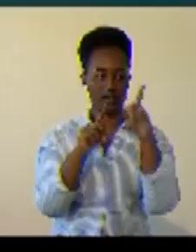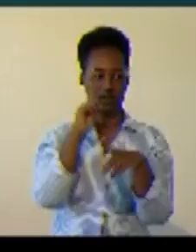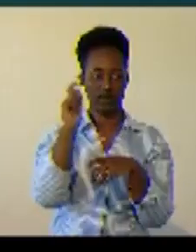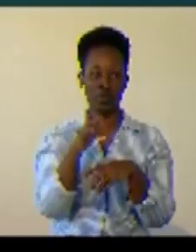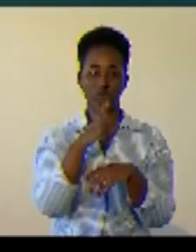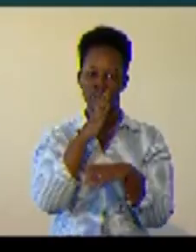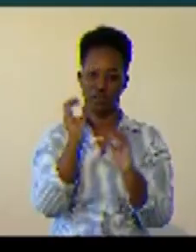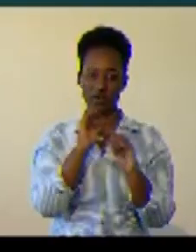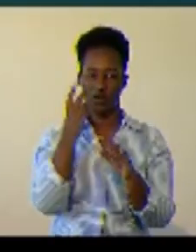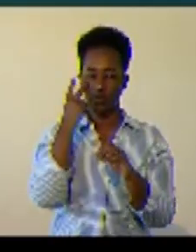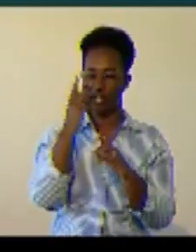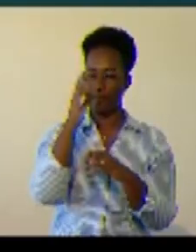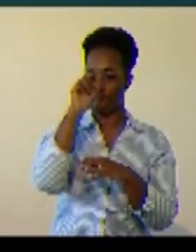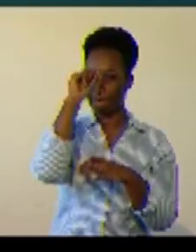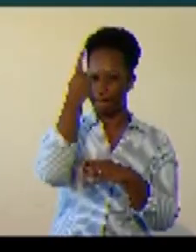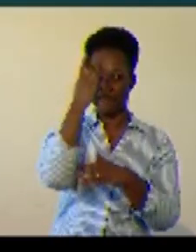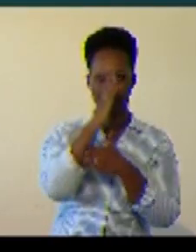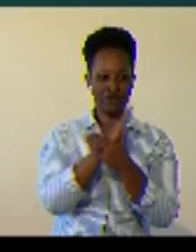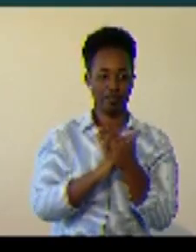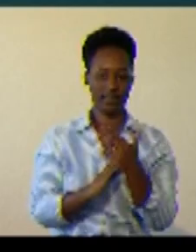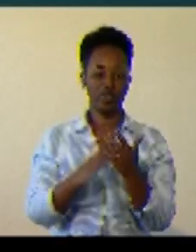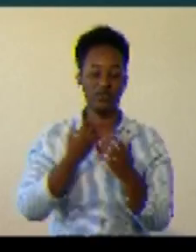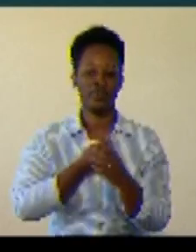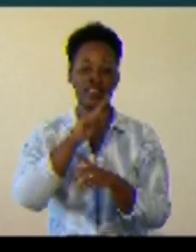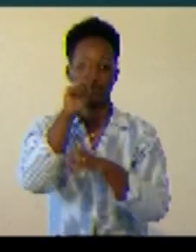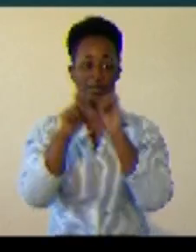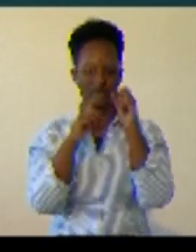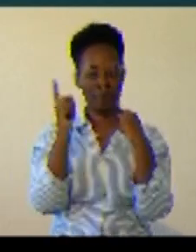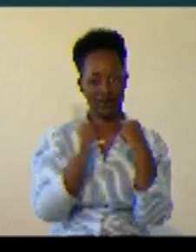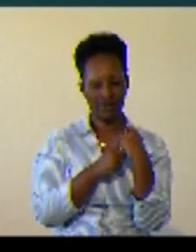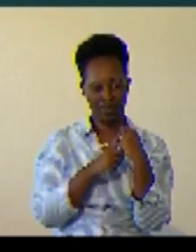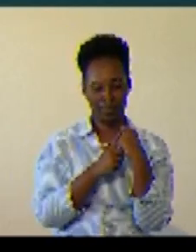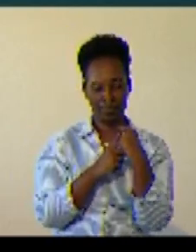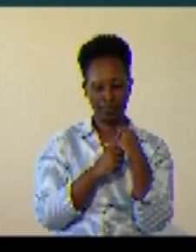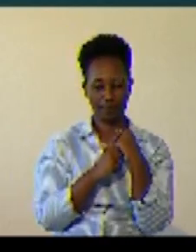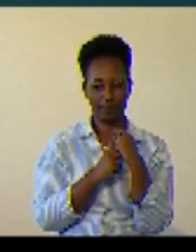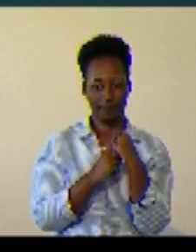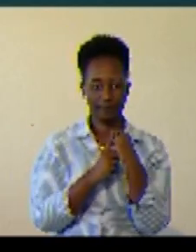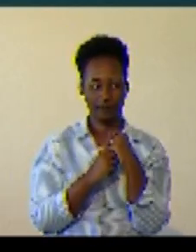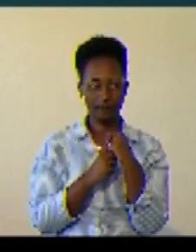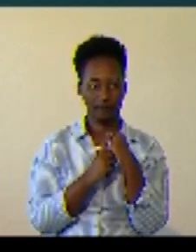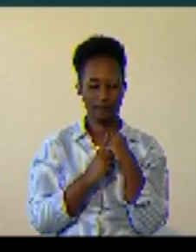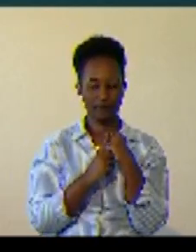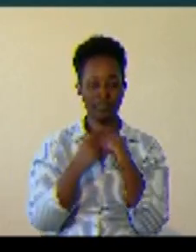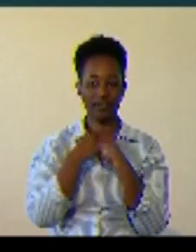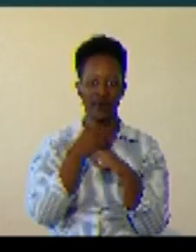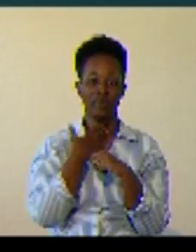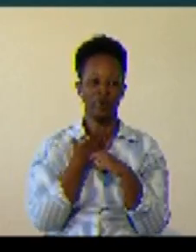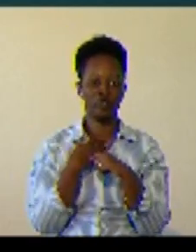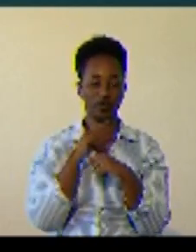the first part. In the first part, we have 6 questions. So I want you